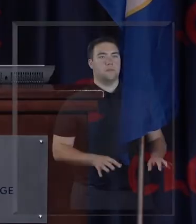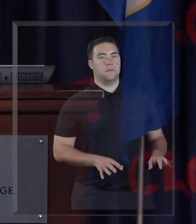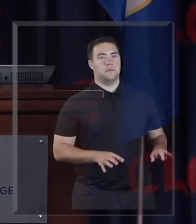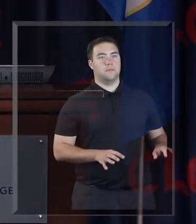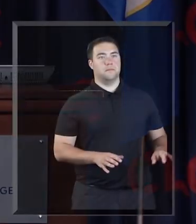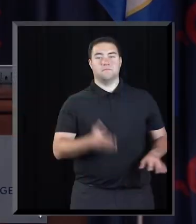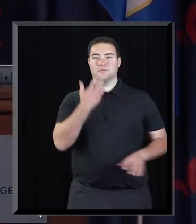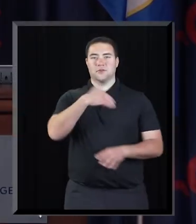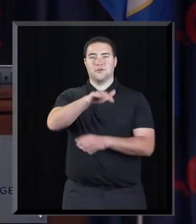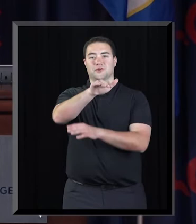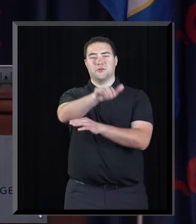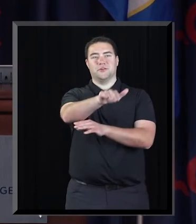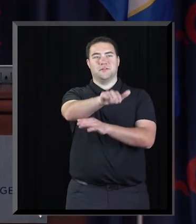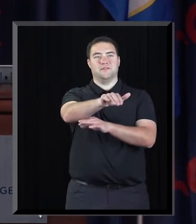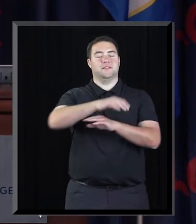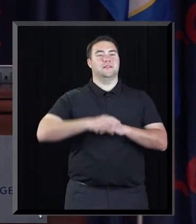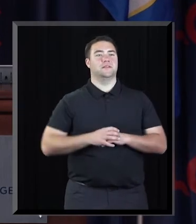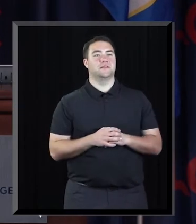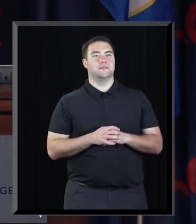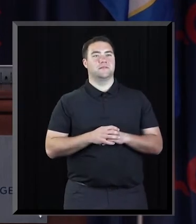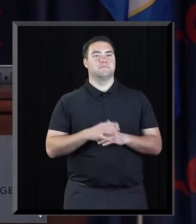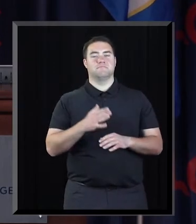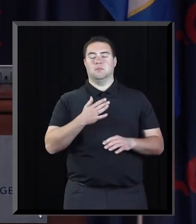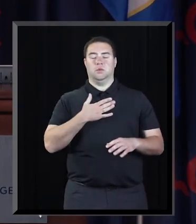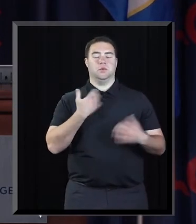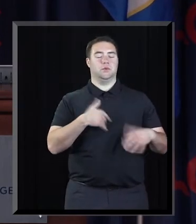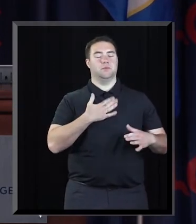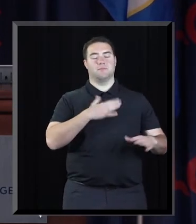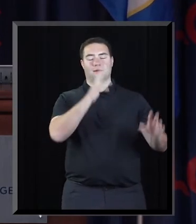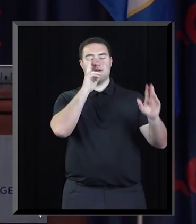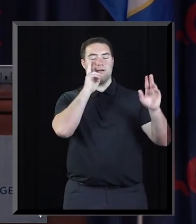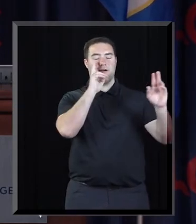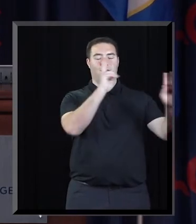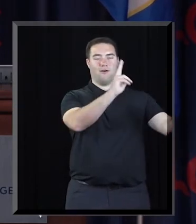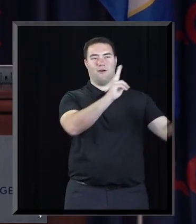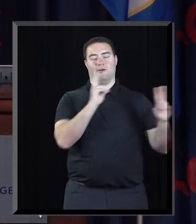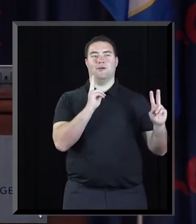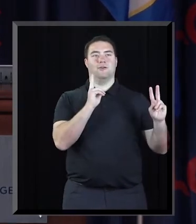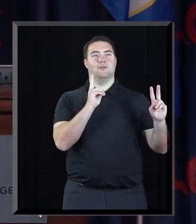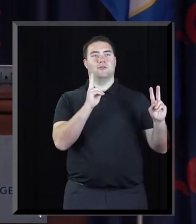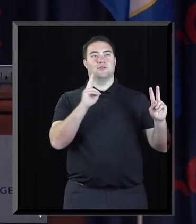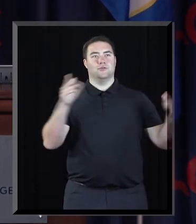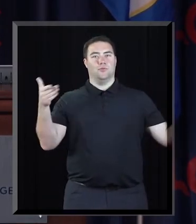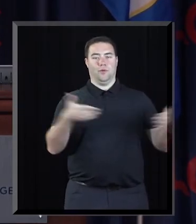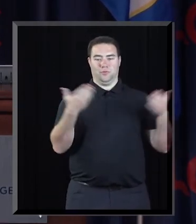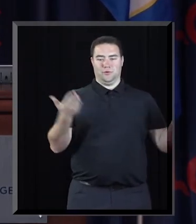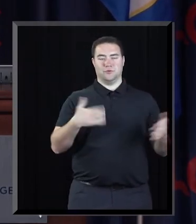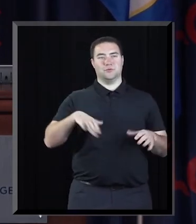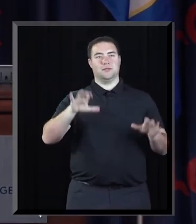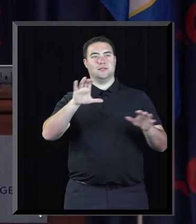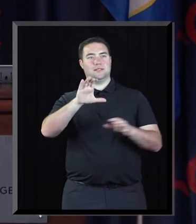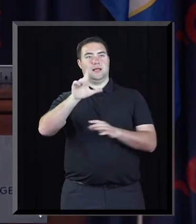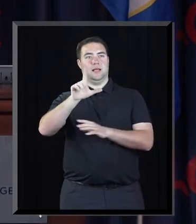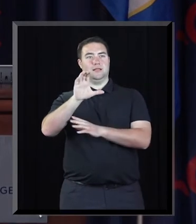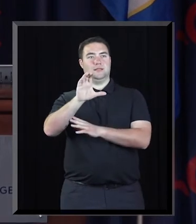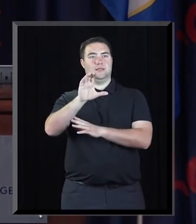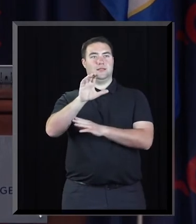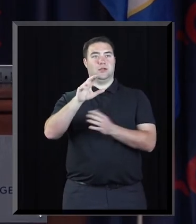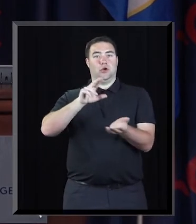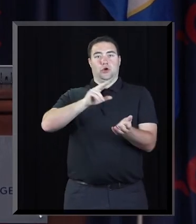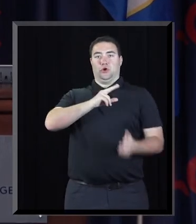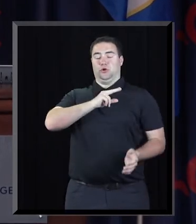Good evening. It's my honor to welcome you to the Central Lakes College Nursing Pinning Ceremony.